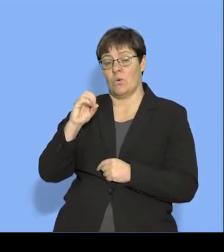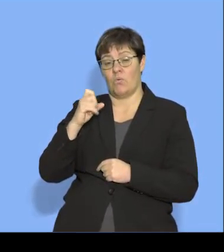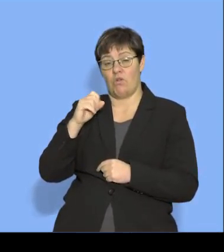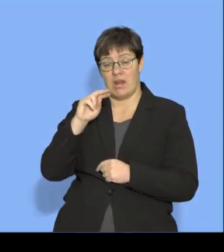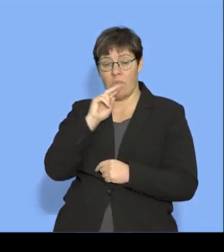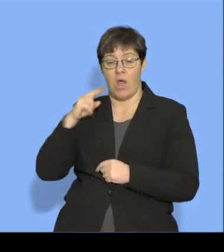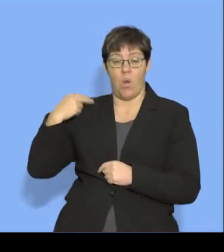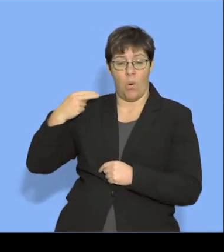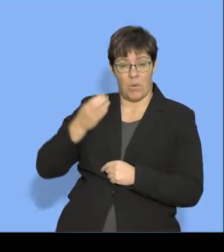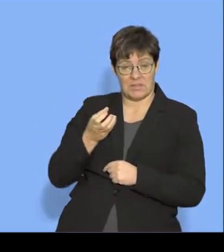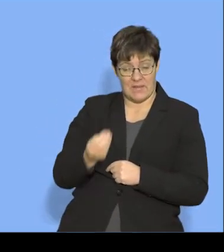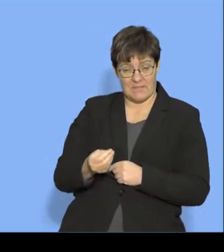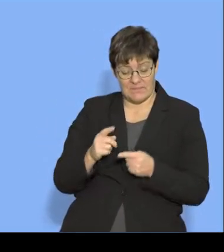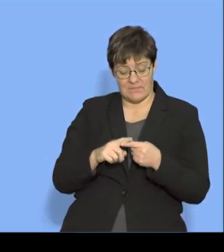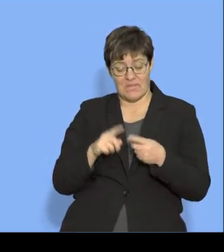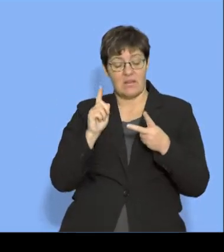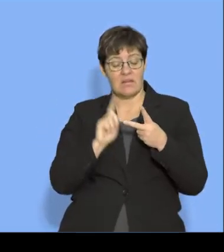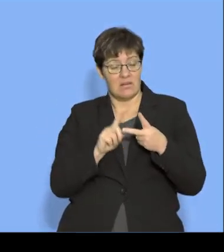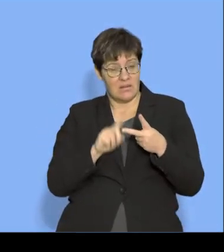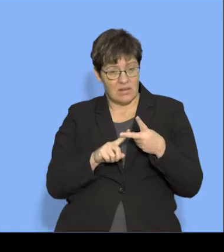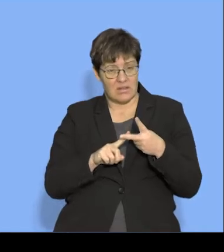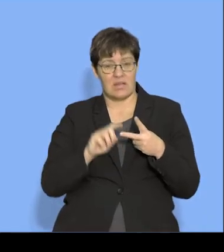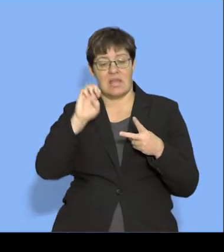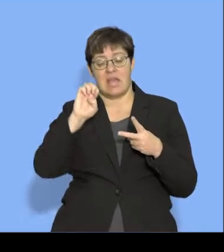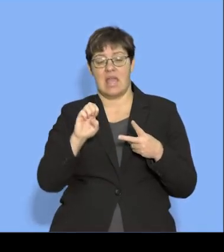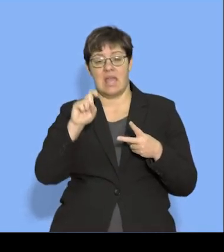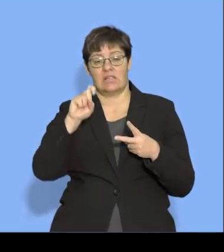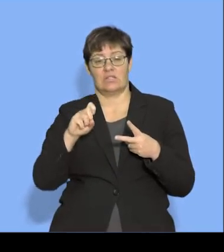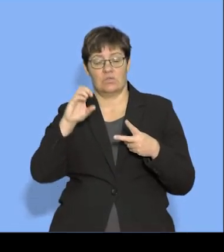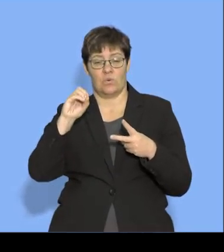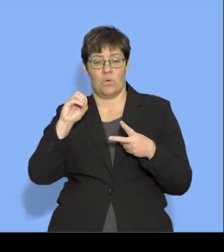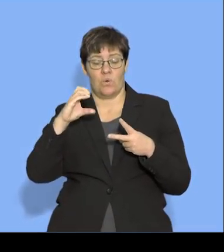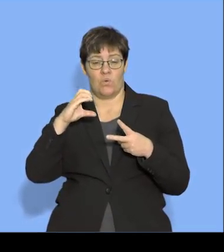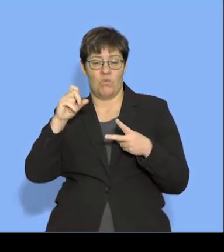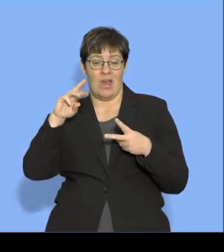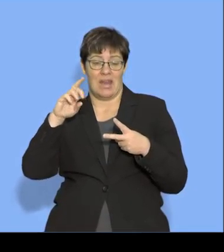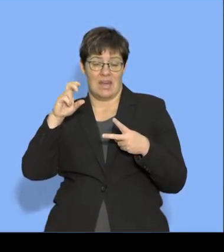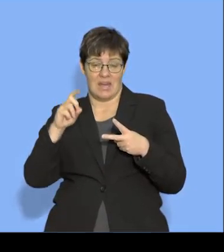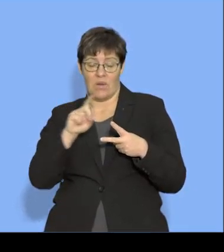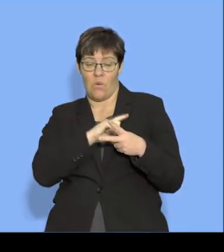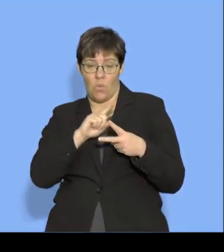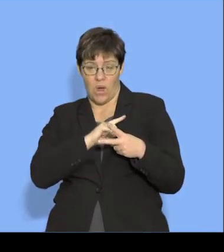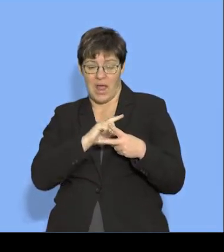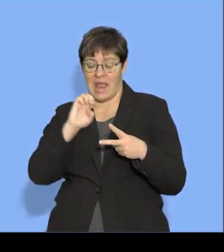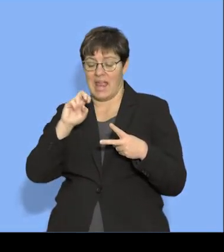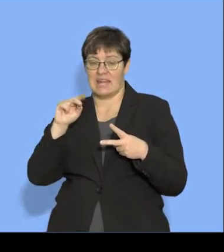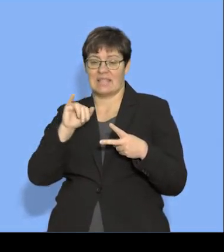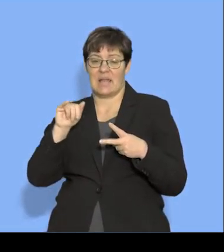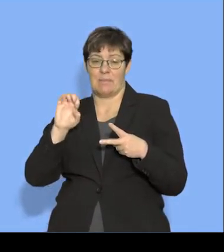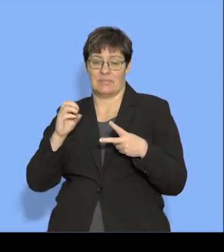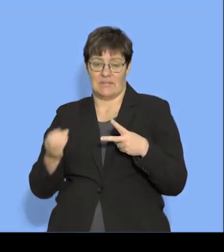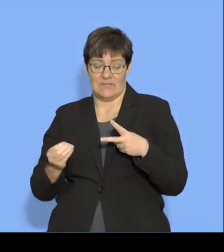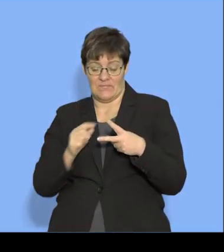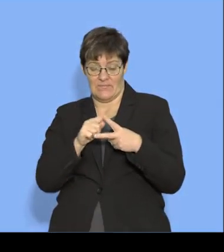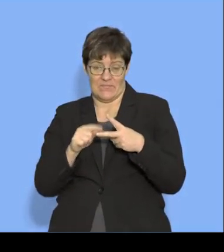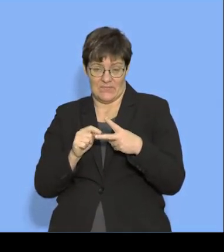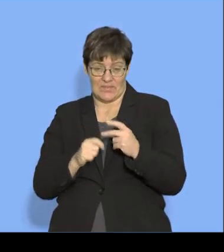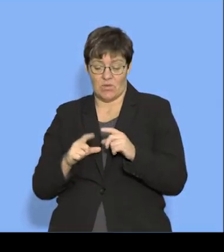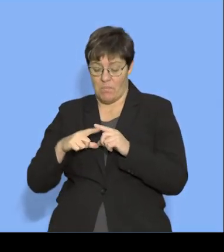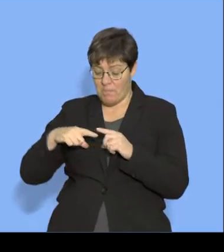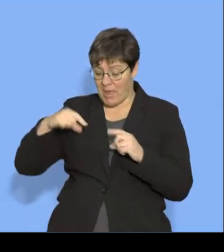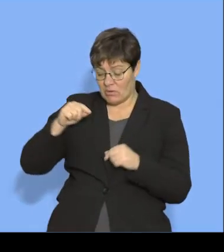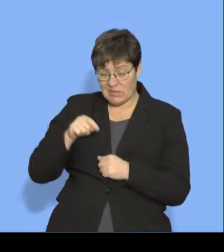it produces hormones, as well as an exocrine gland because it produces enzymes. And so we